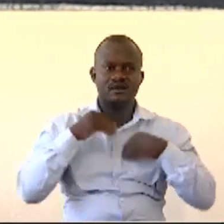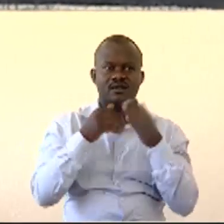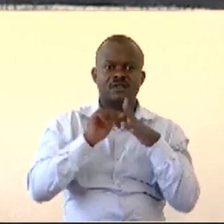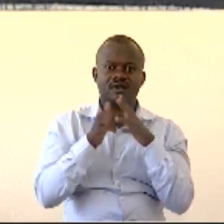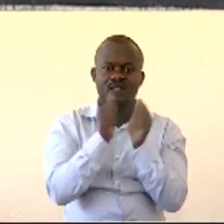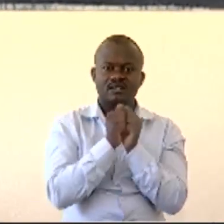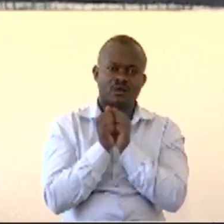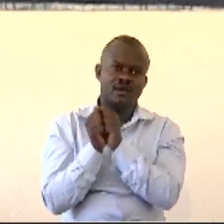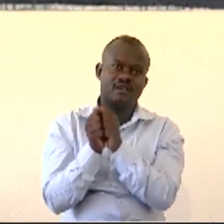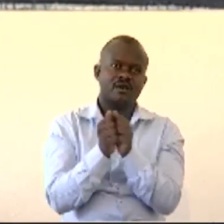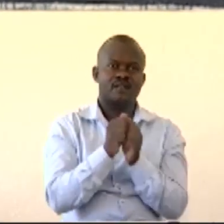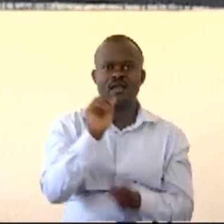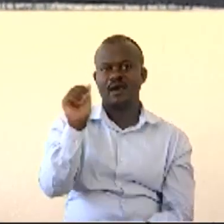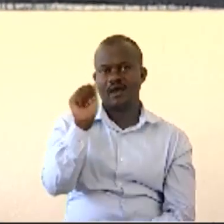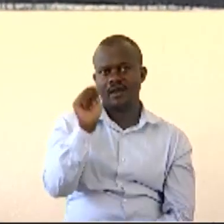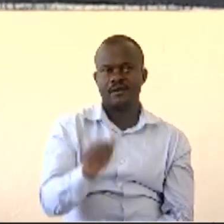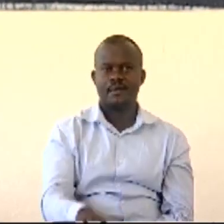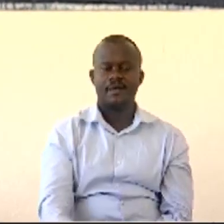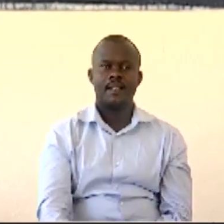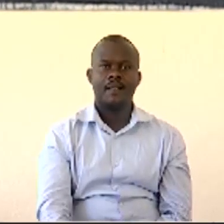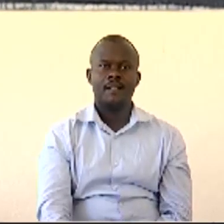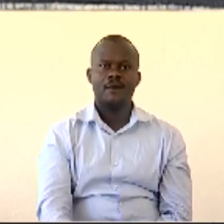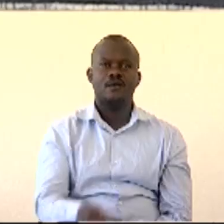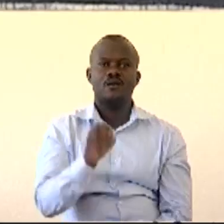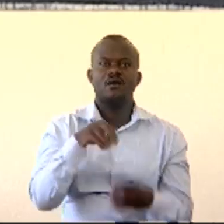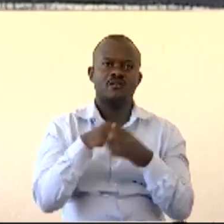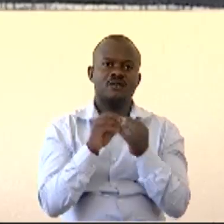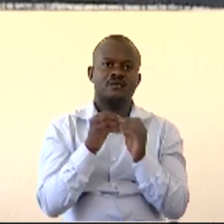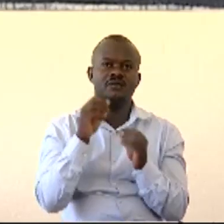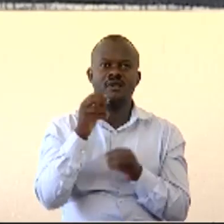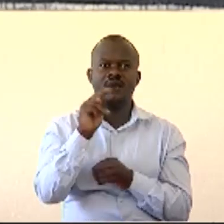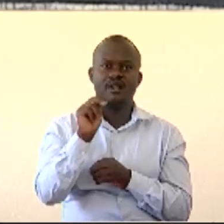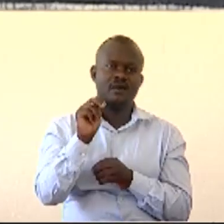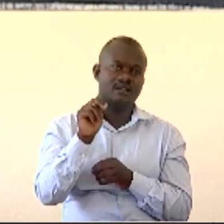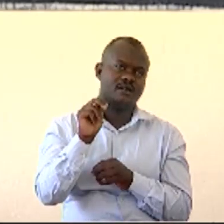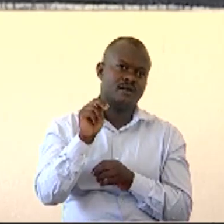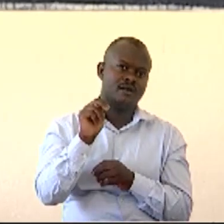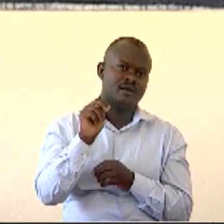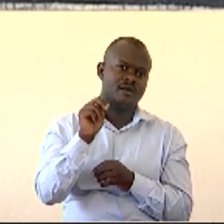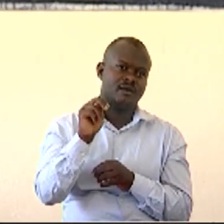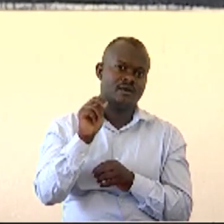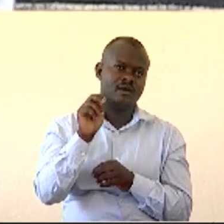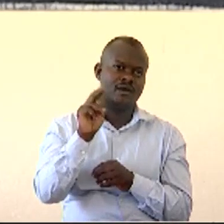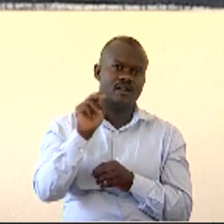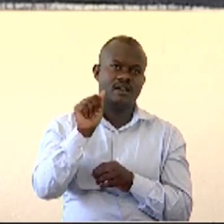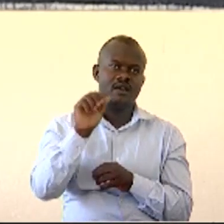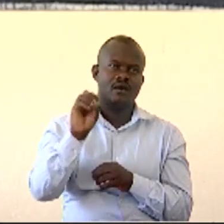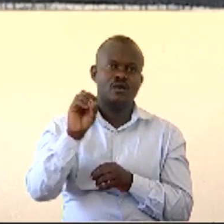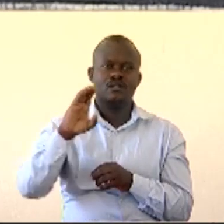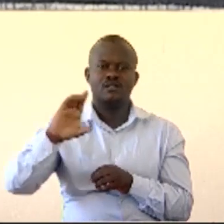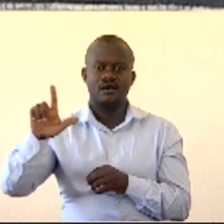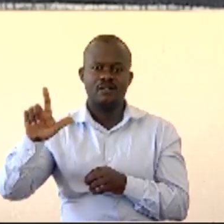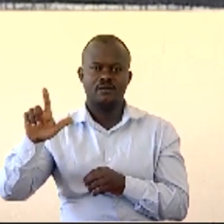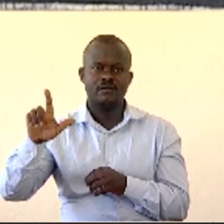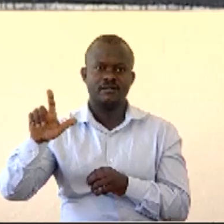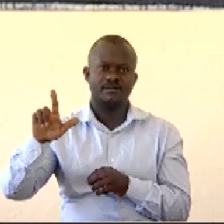with A of number 2, where you have, this is